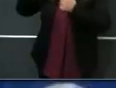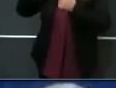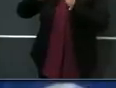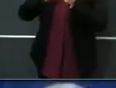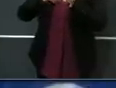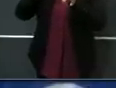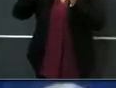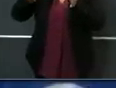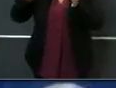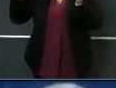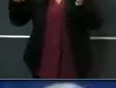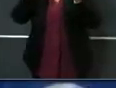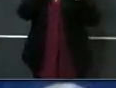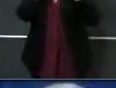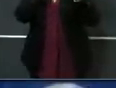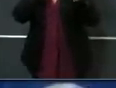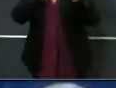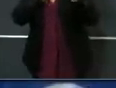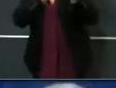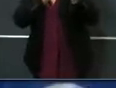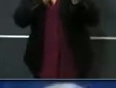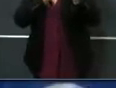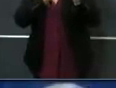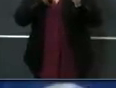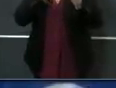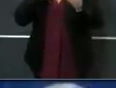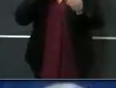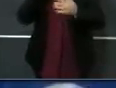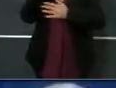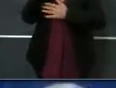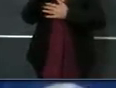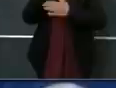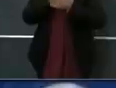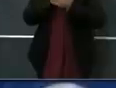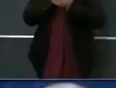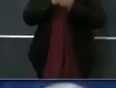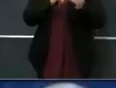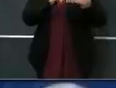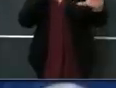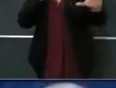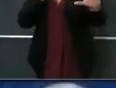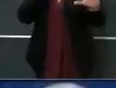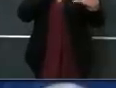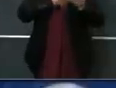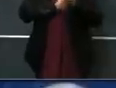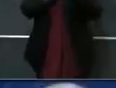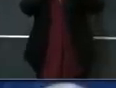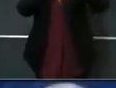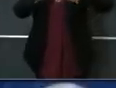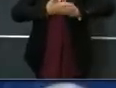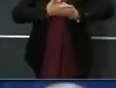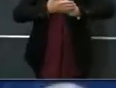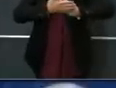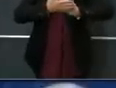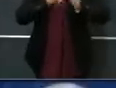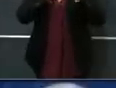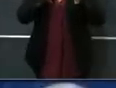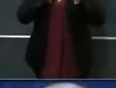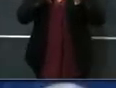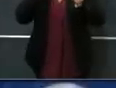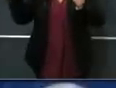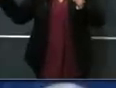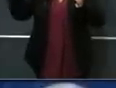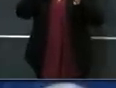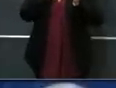is successful, we'll roll that out more broadly throughout the state of California. It's also an expression of appreciation,